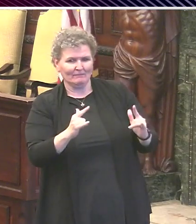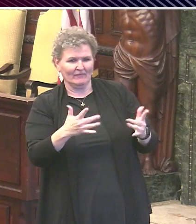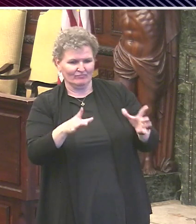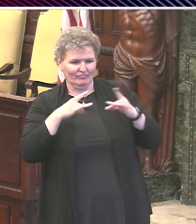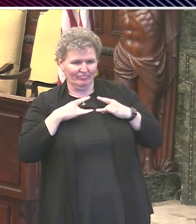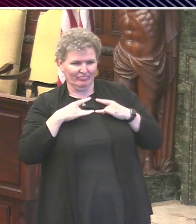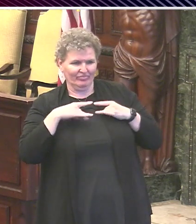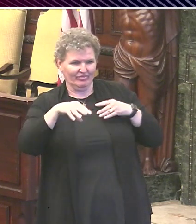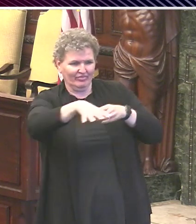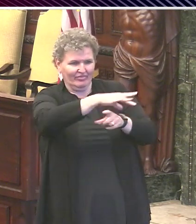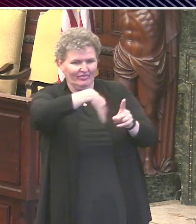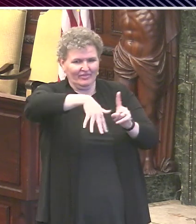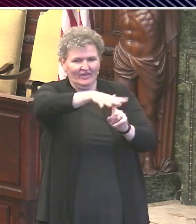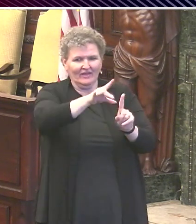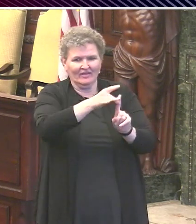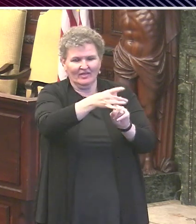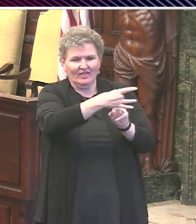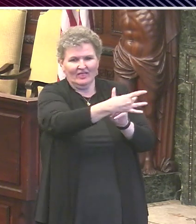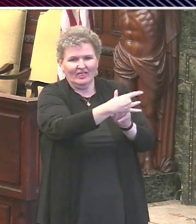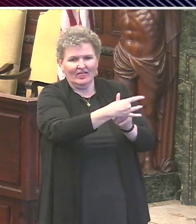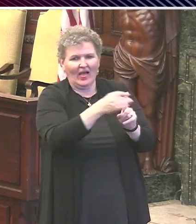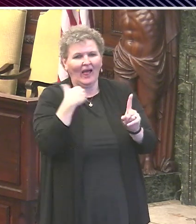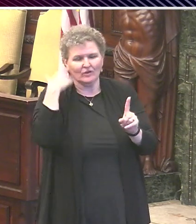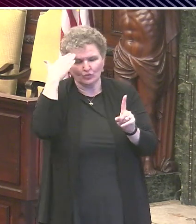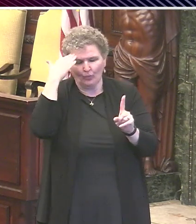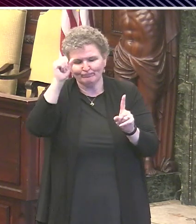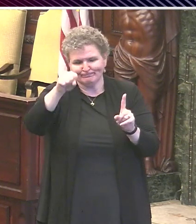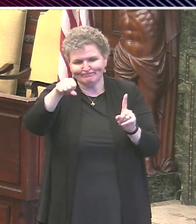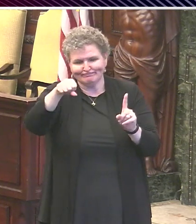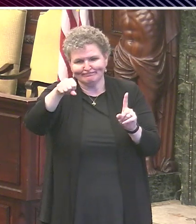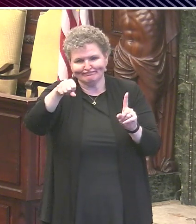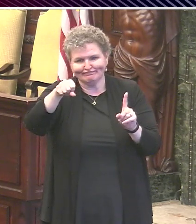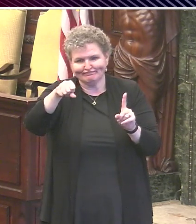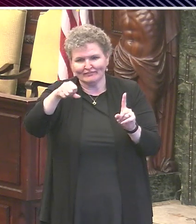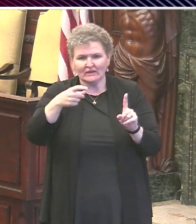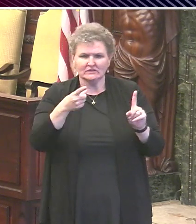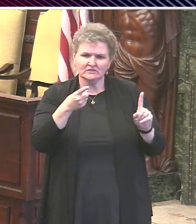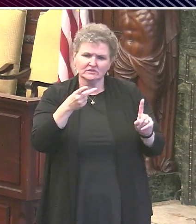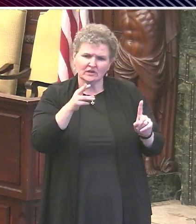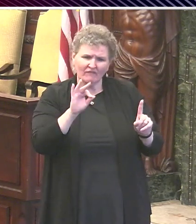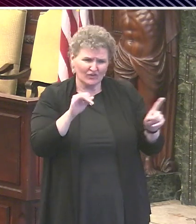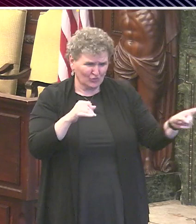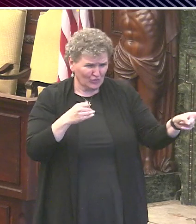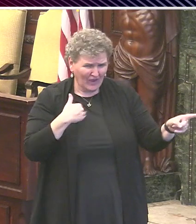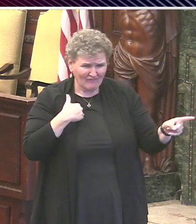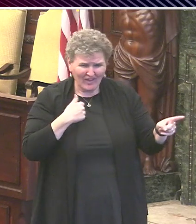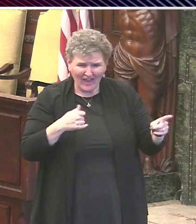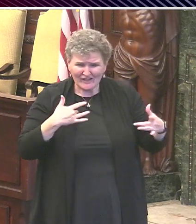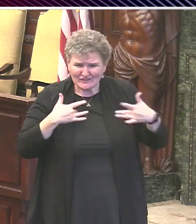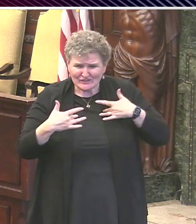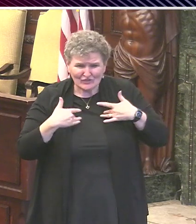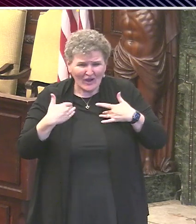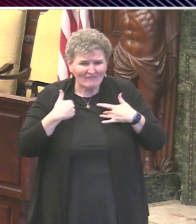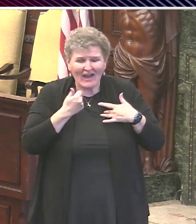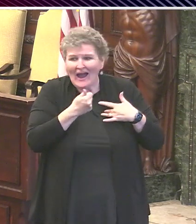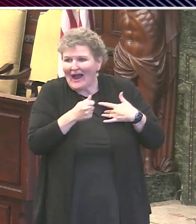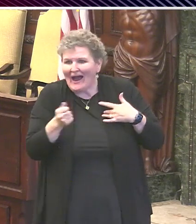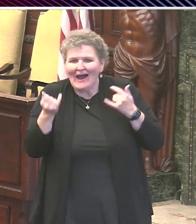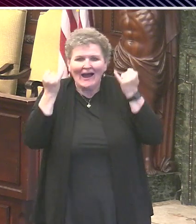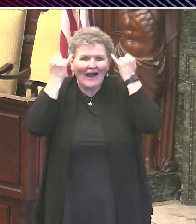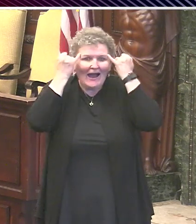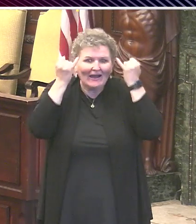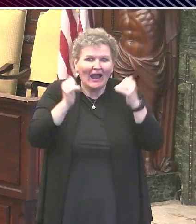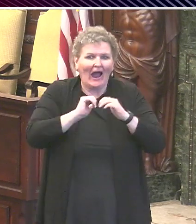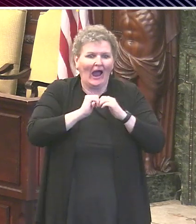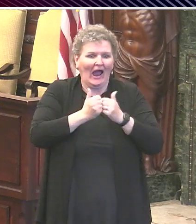know if they are still at that location. And Dr. Farley, is that concerning that you don't have a hold of how many